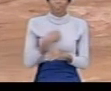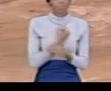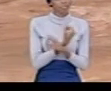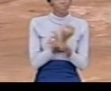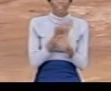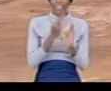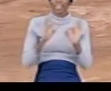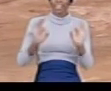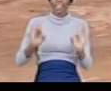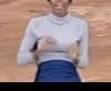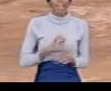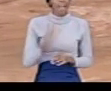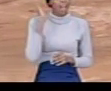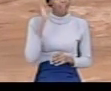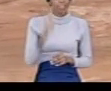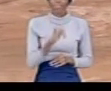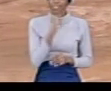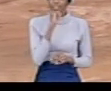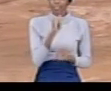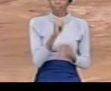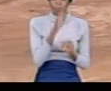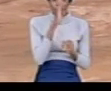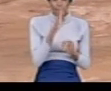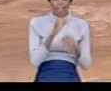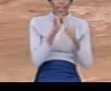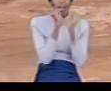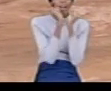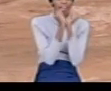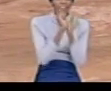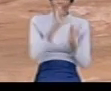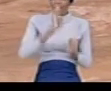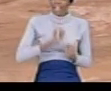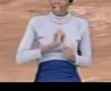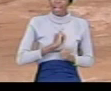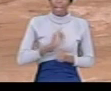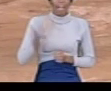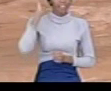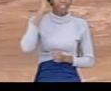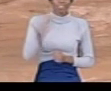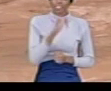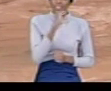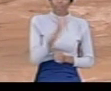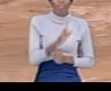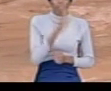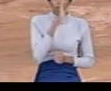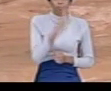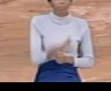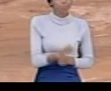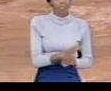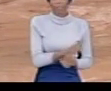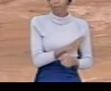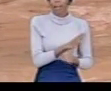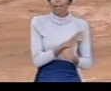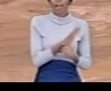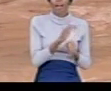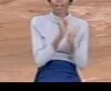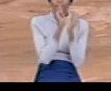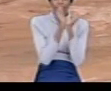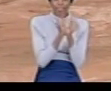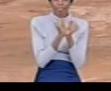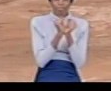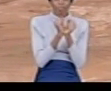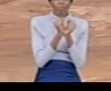me free. I cannot be bound. I cannot be bound.